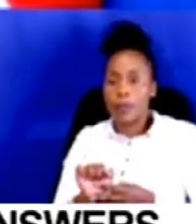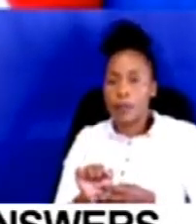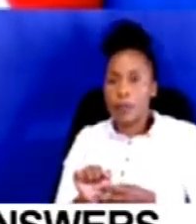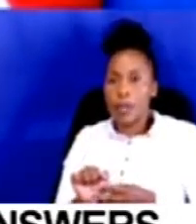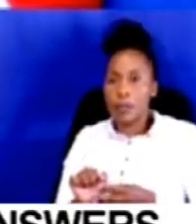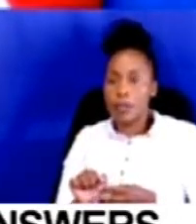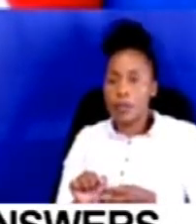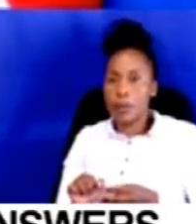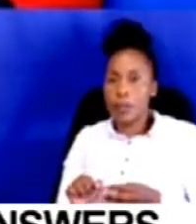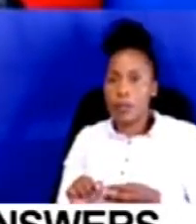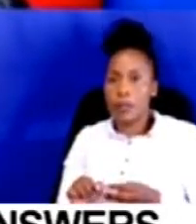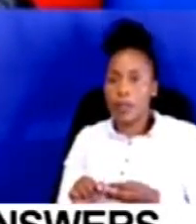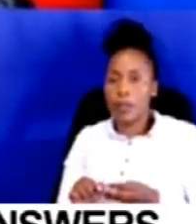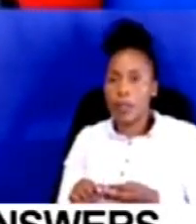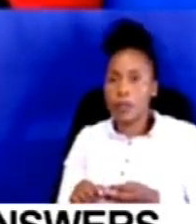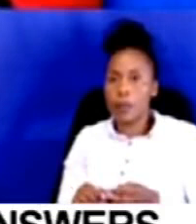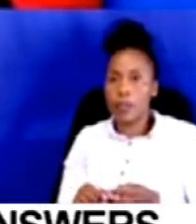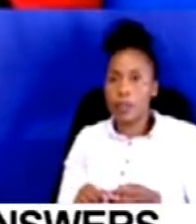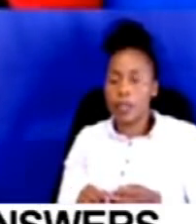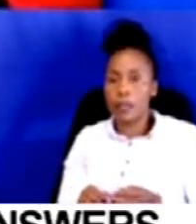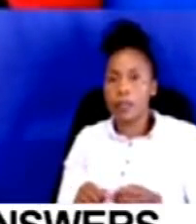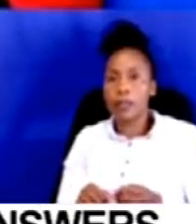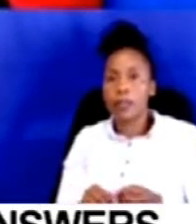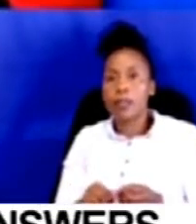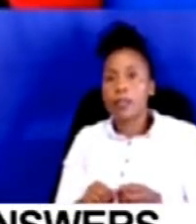But we've got an obligation